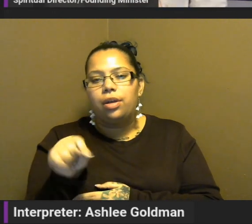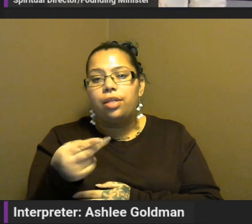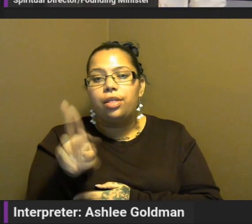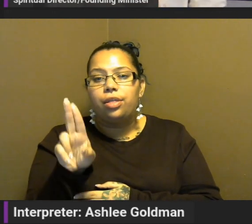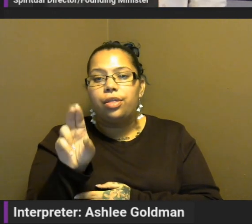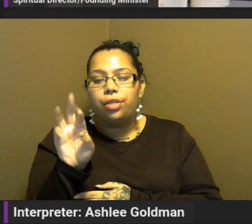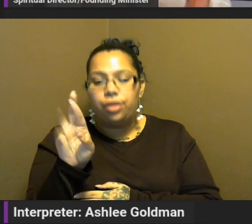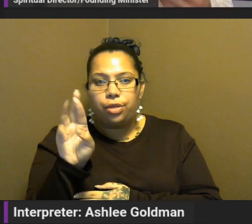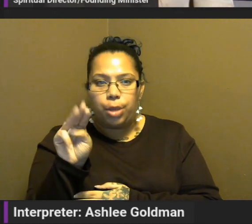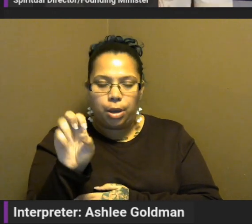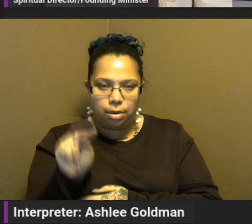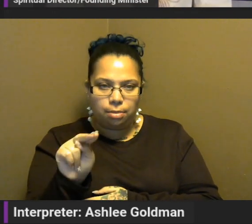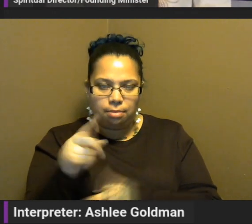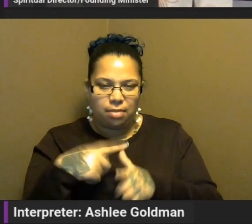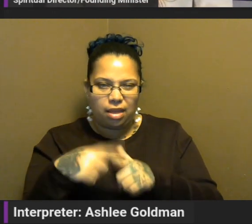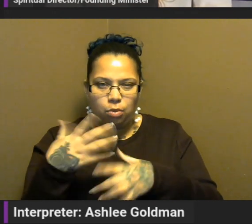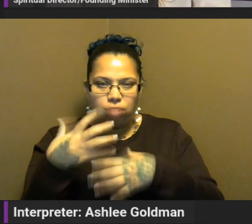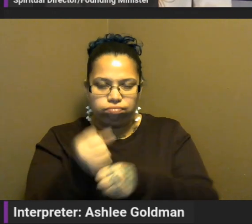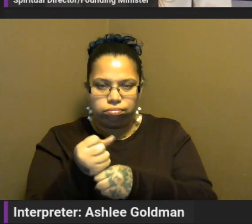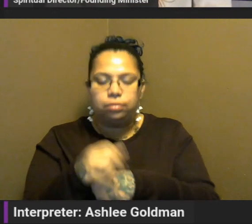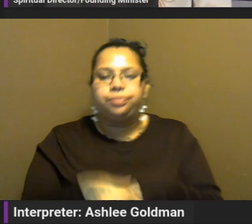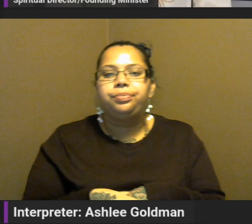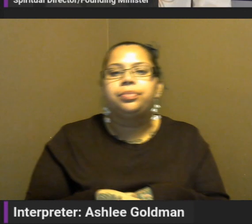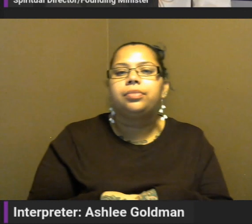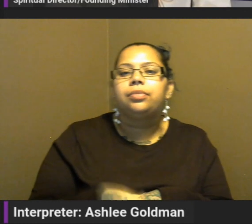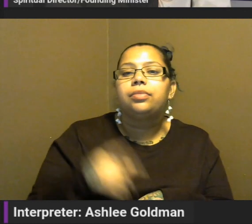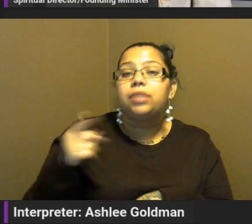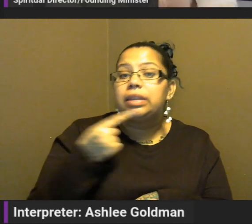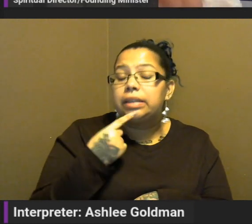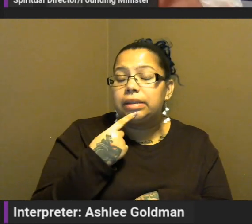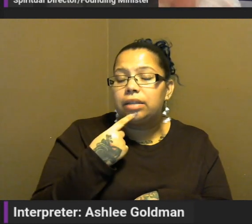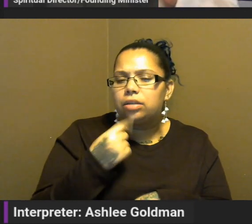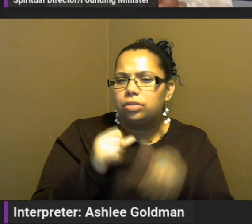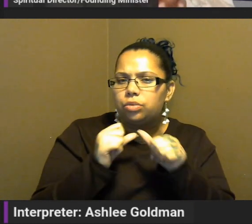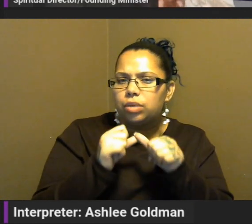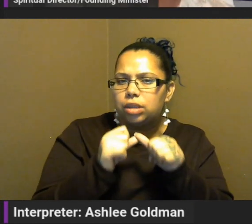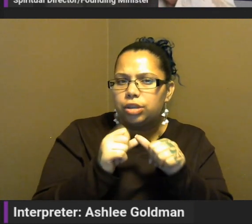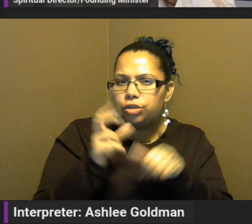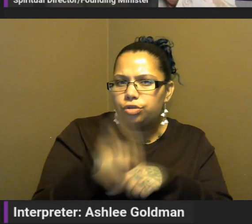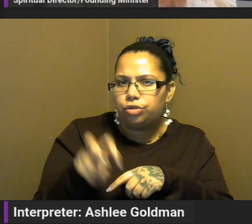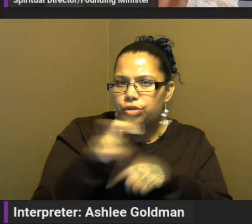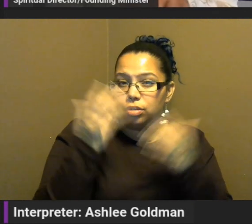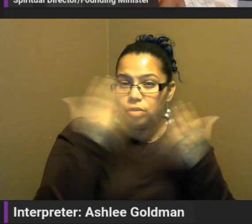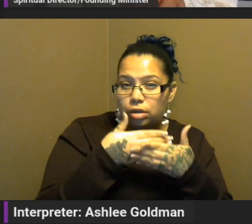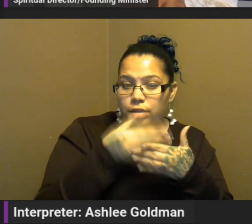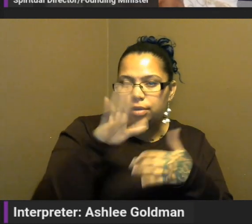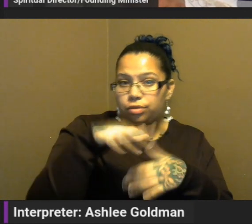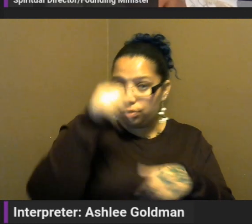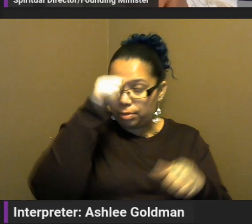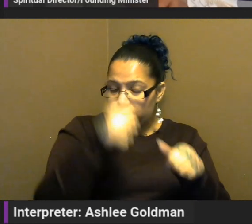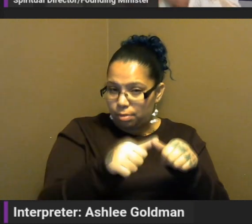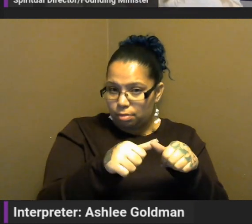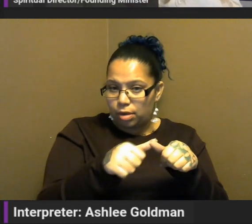summarize. He says, to continue one's journey in the darkness, now keep in mind, Howard Thurman is a